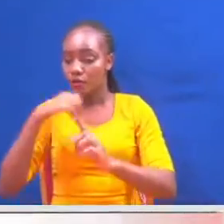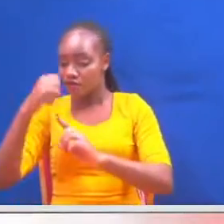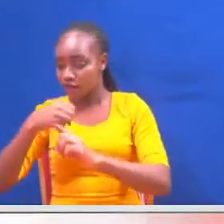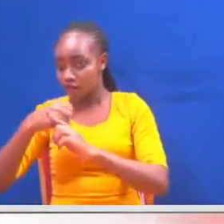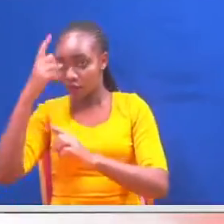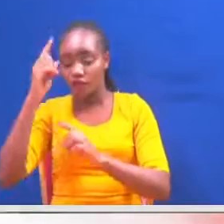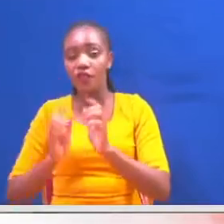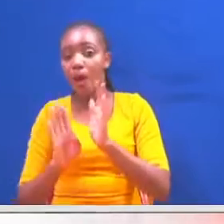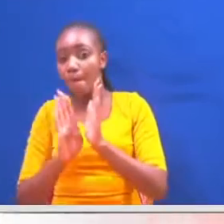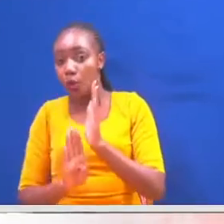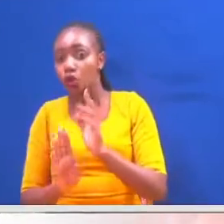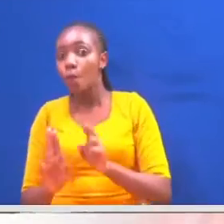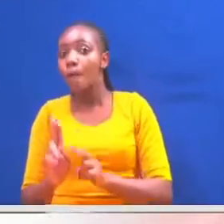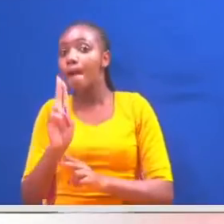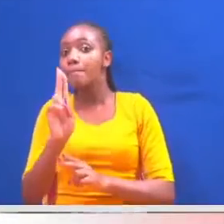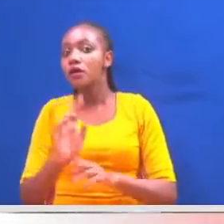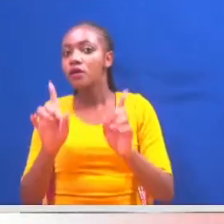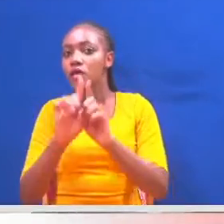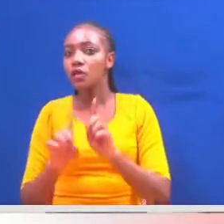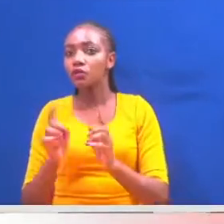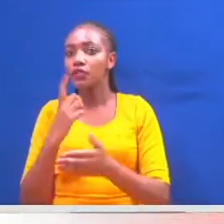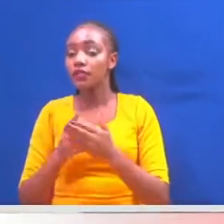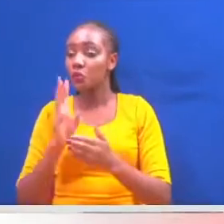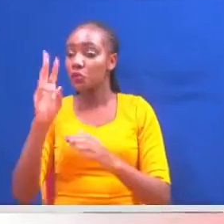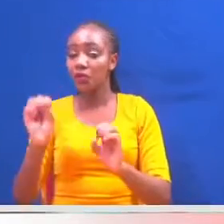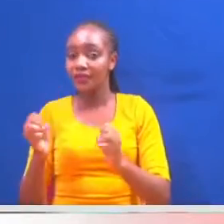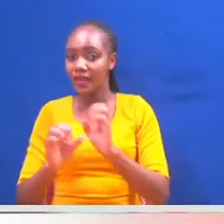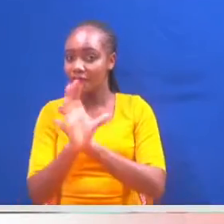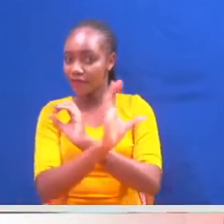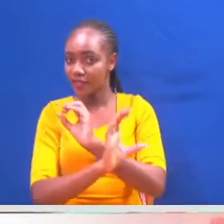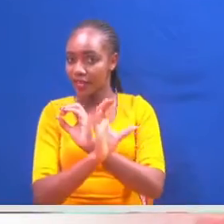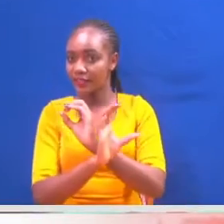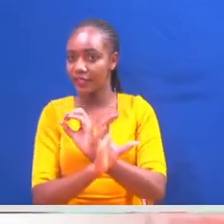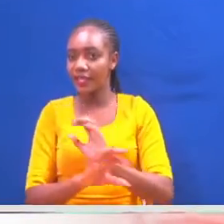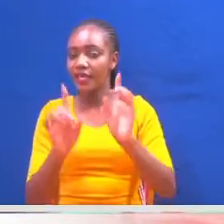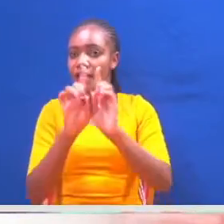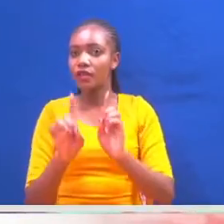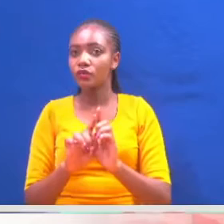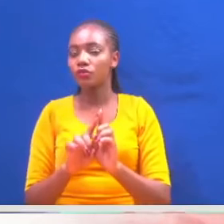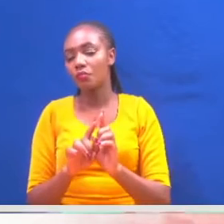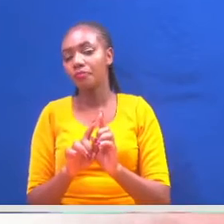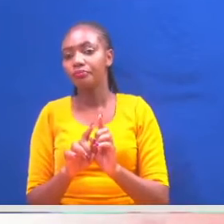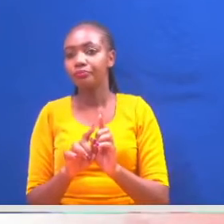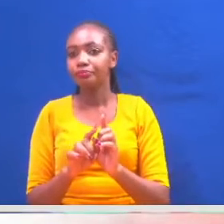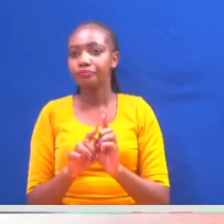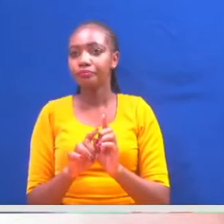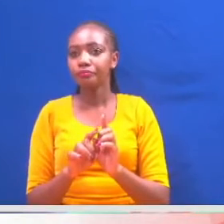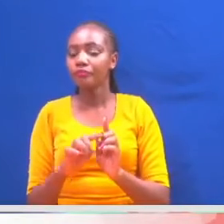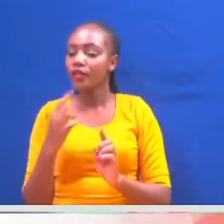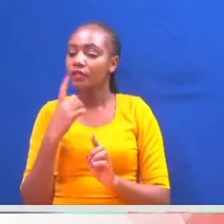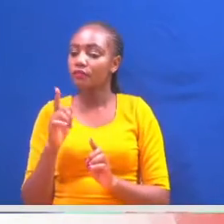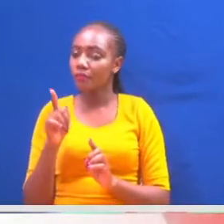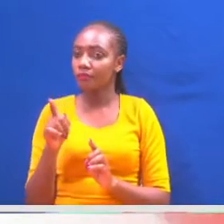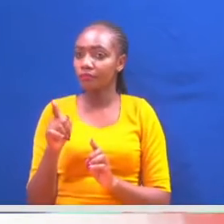model, which they say will save the country. ODM party, however, poured cold water on his statement, terming it comical